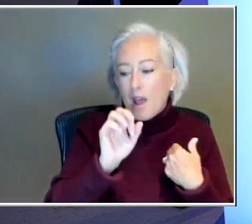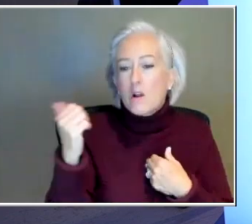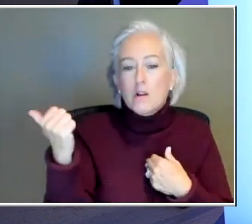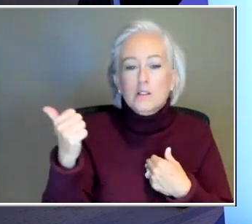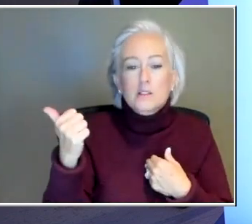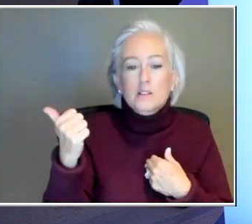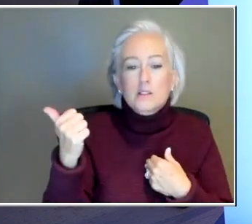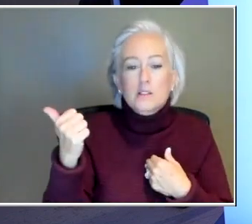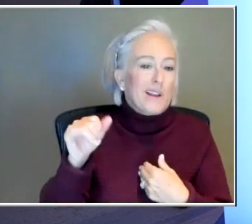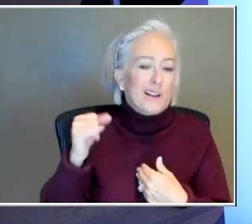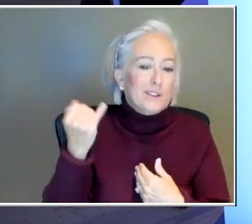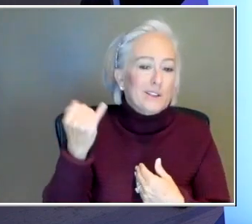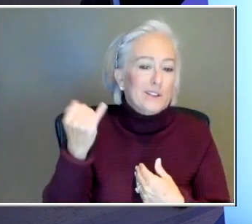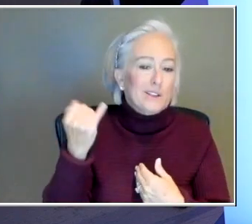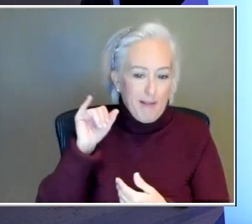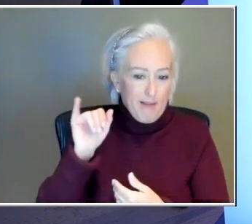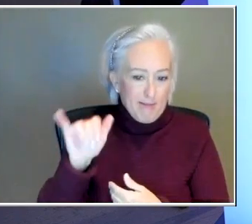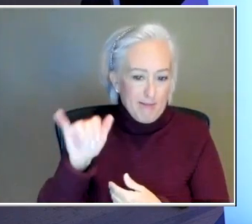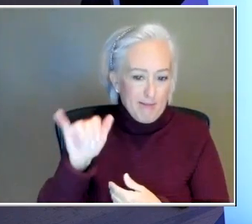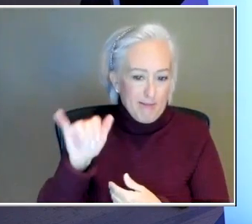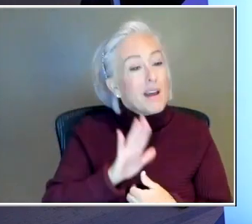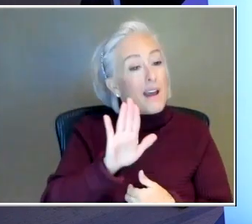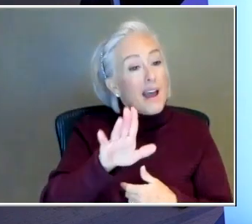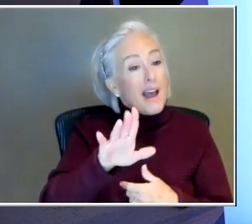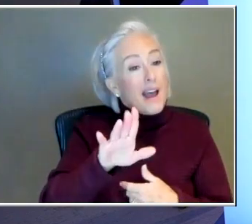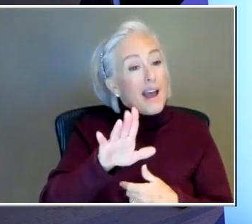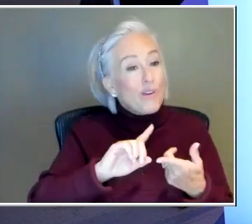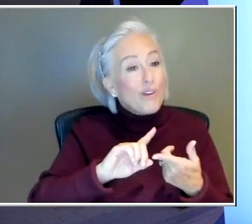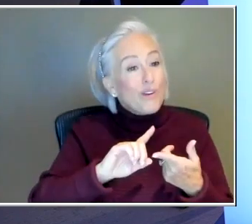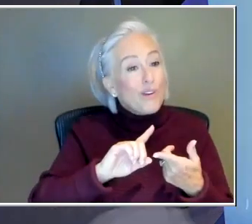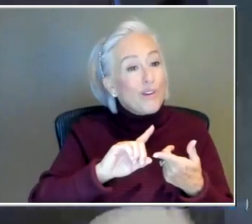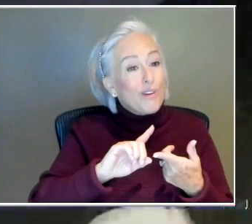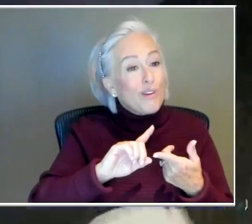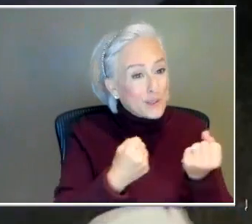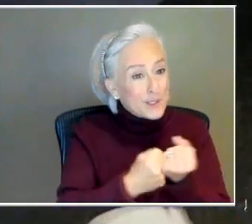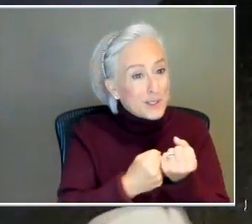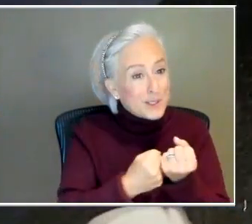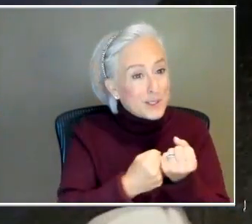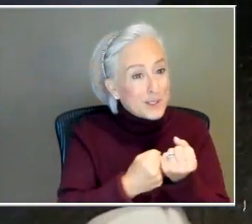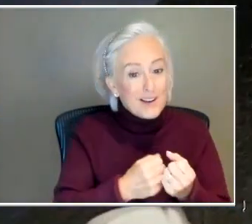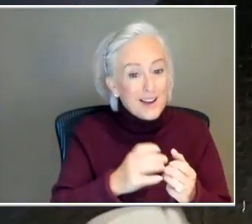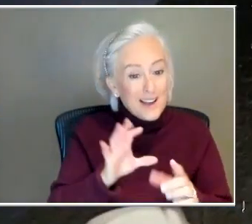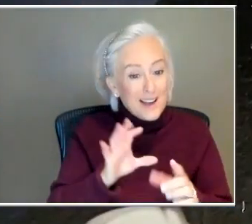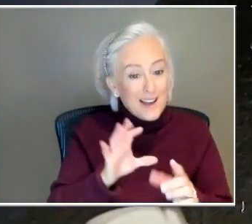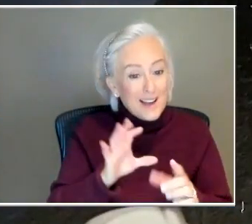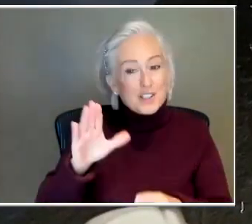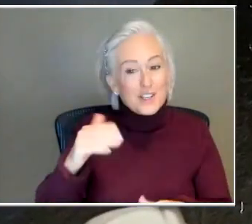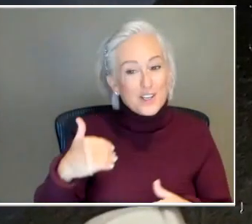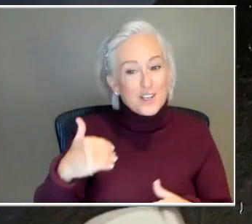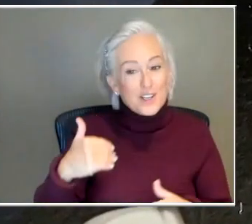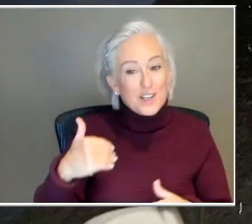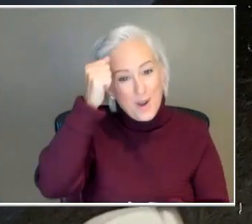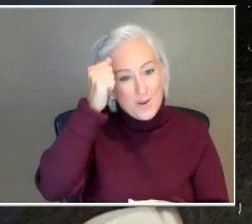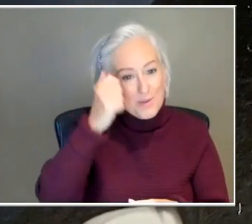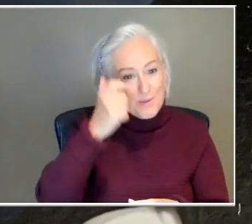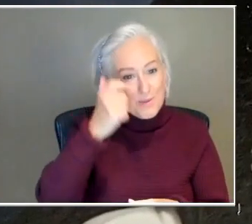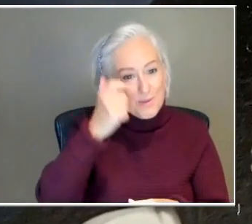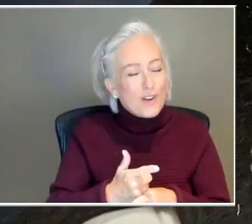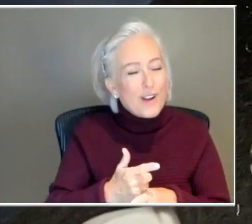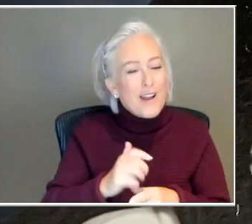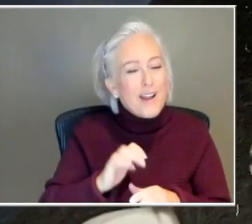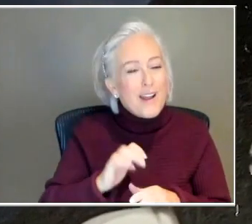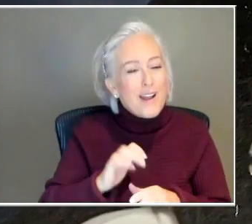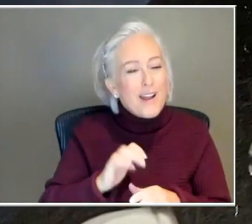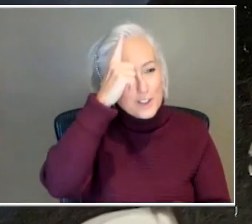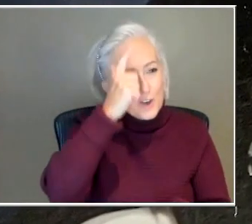really supportive, especially your little brother. Tell us a little bit about him, how he helped you through school. I guess in some ways he was like your best